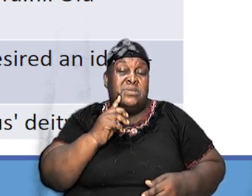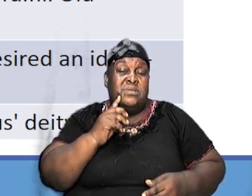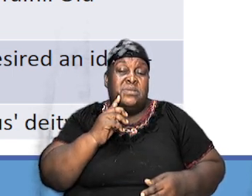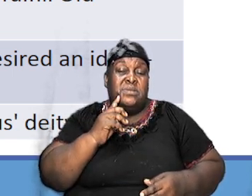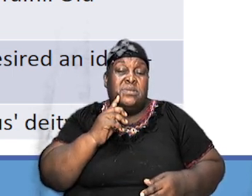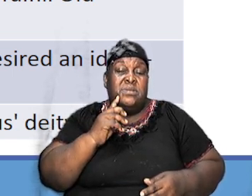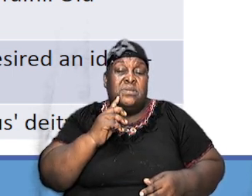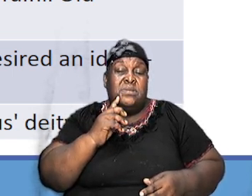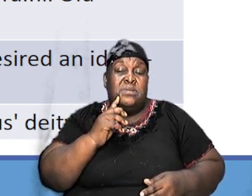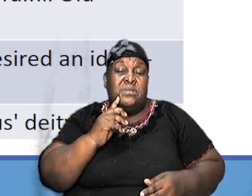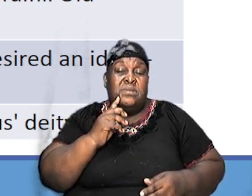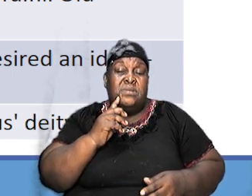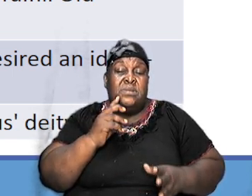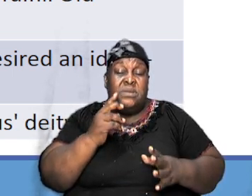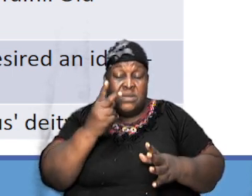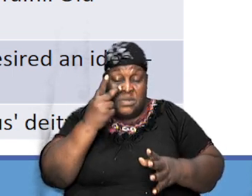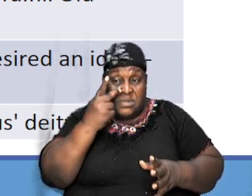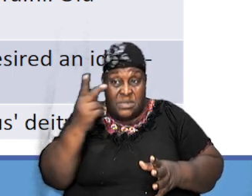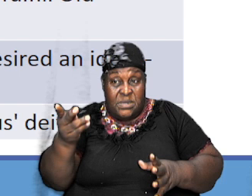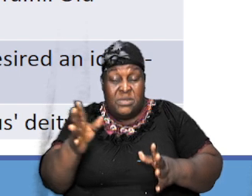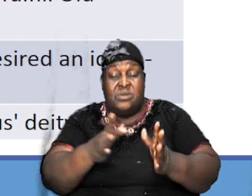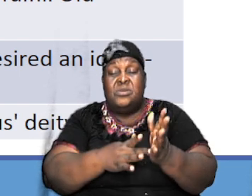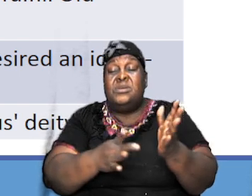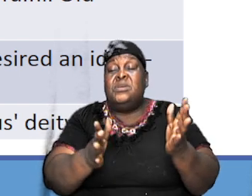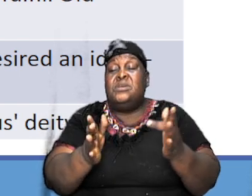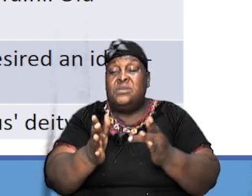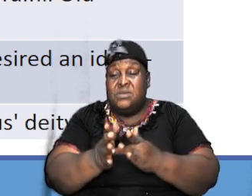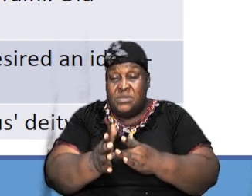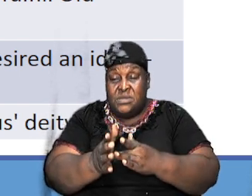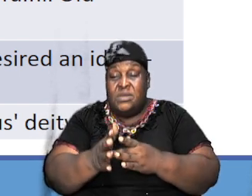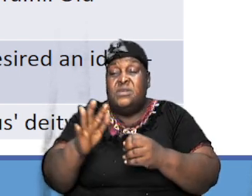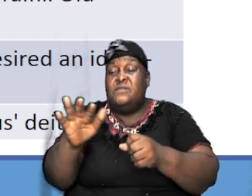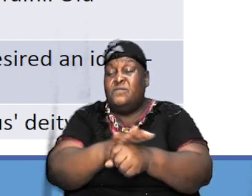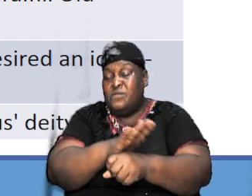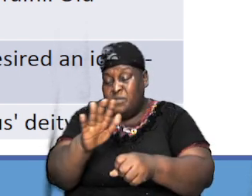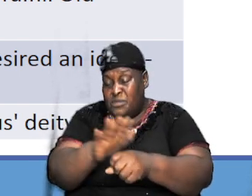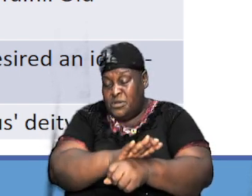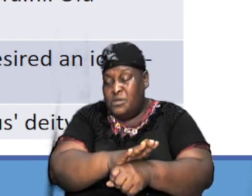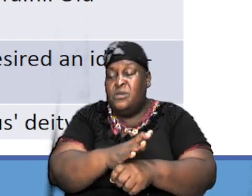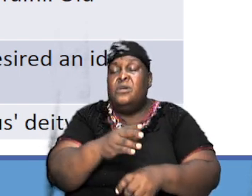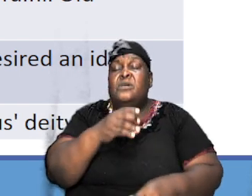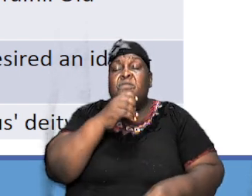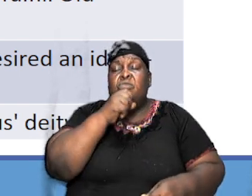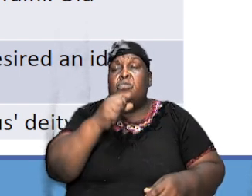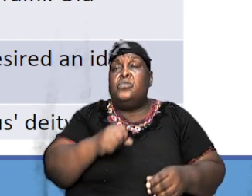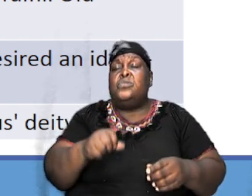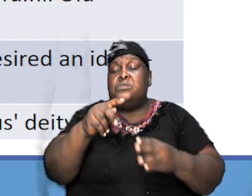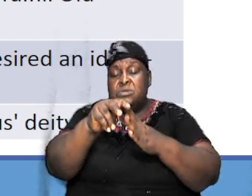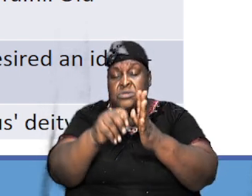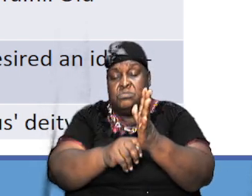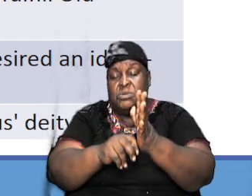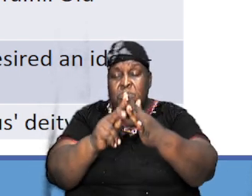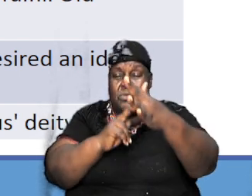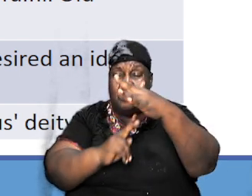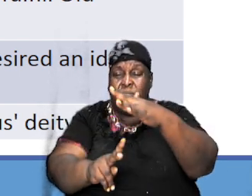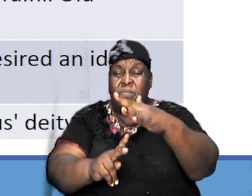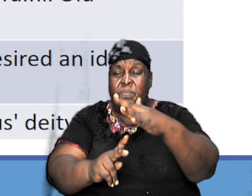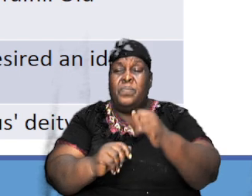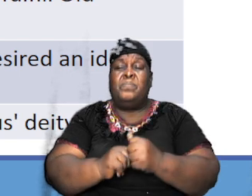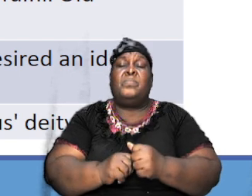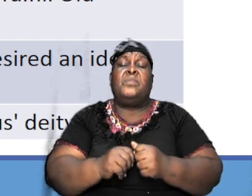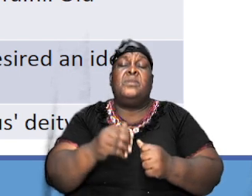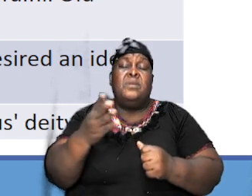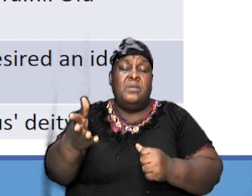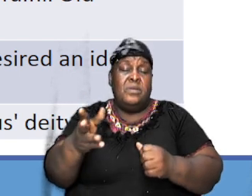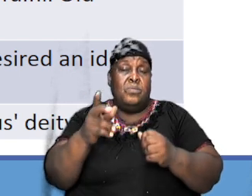presented Jesus as, you know, the fulfillment of the Old Testament prophecy. They were looking for a